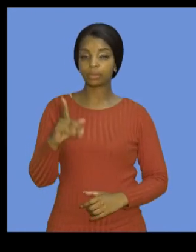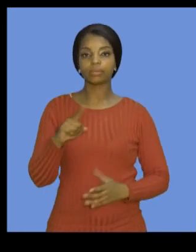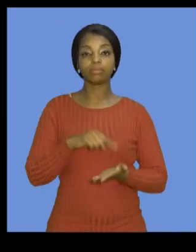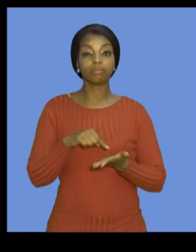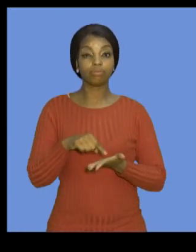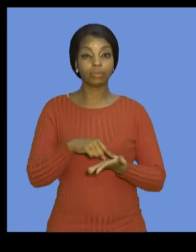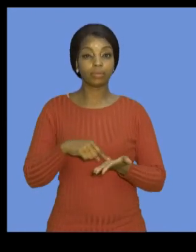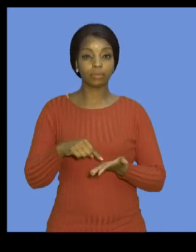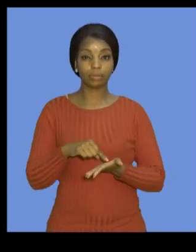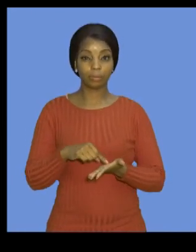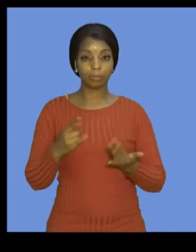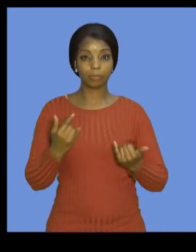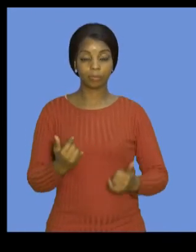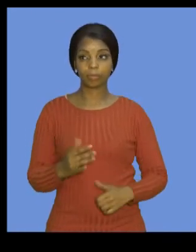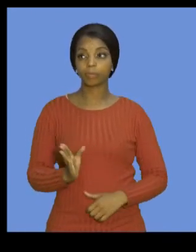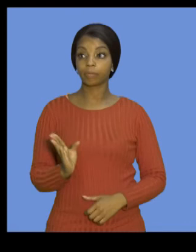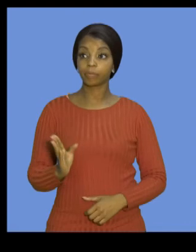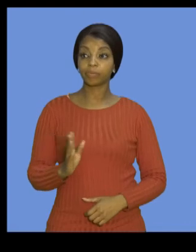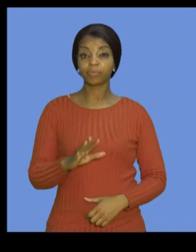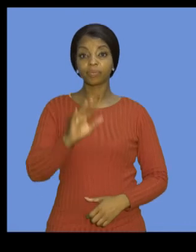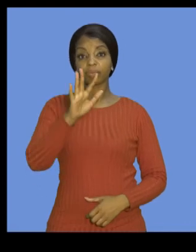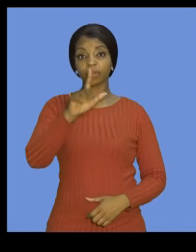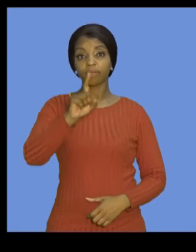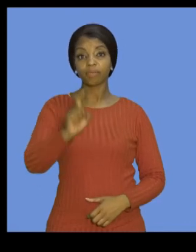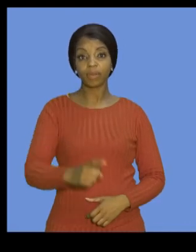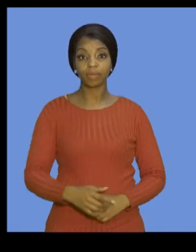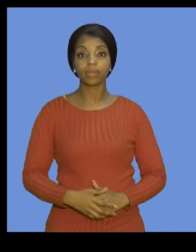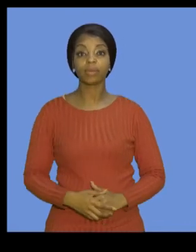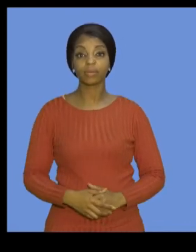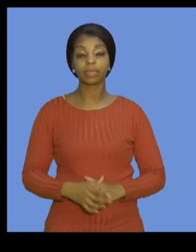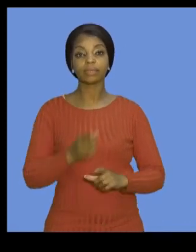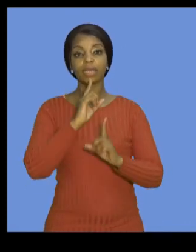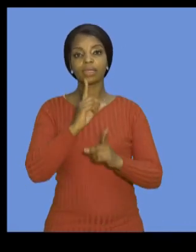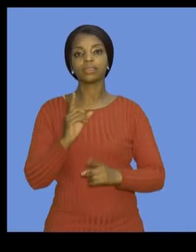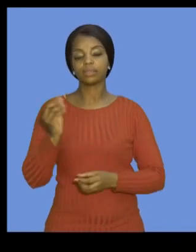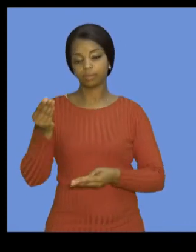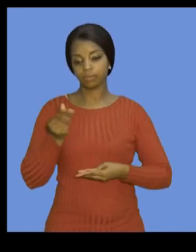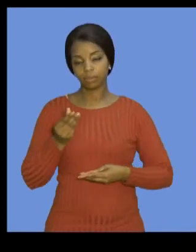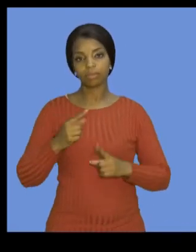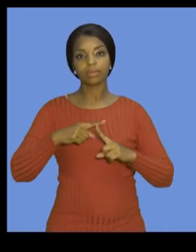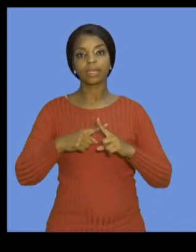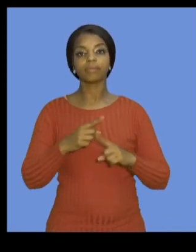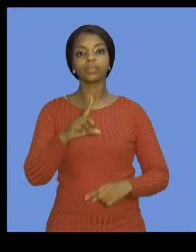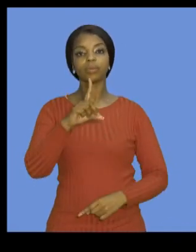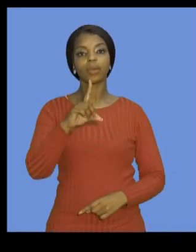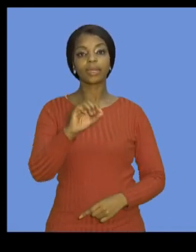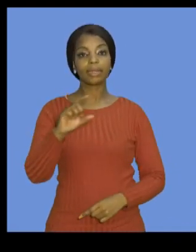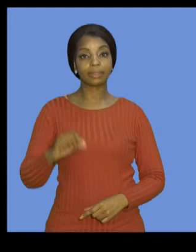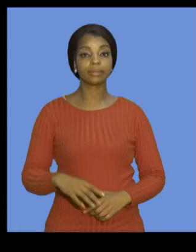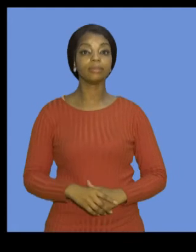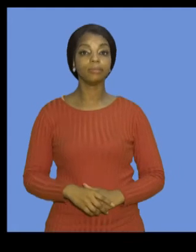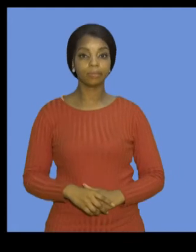by 5,000. It gives me an answer there. I multiply it by 100, and this will give